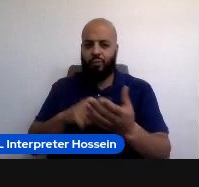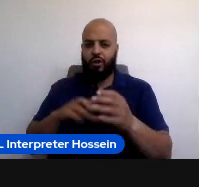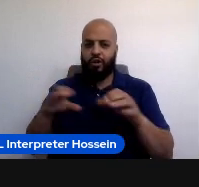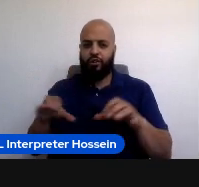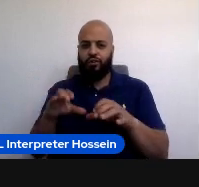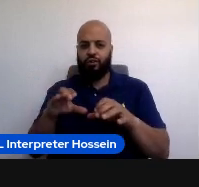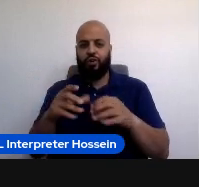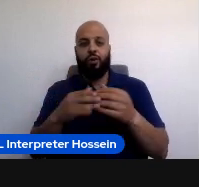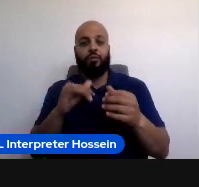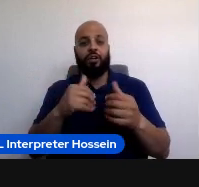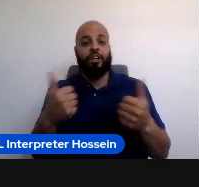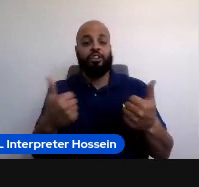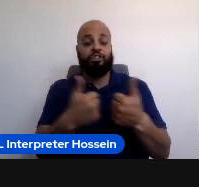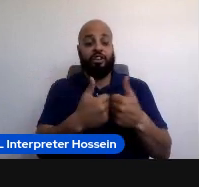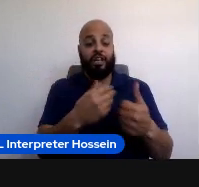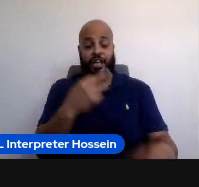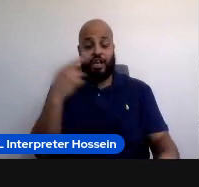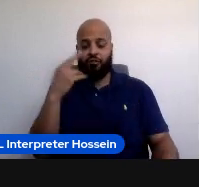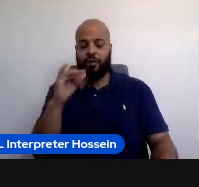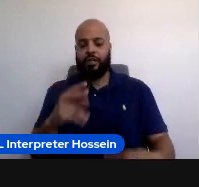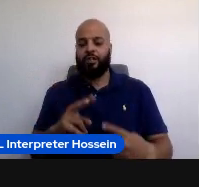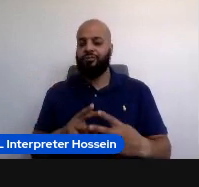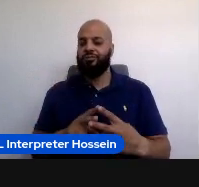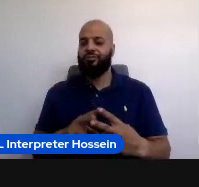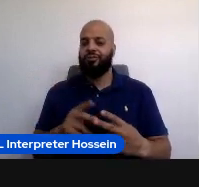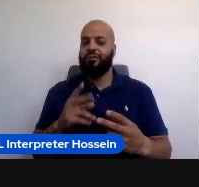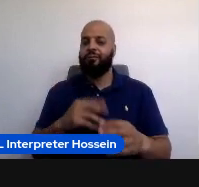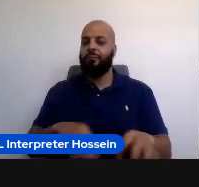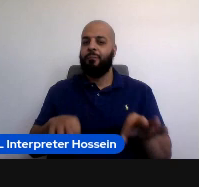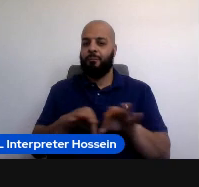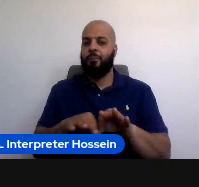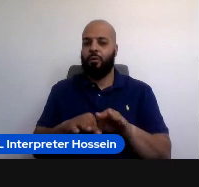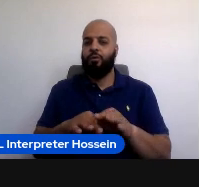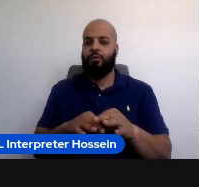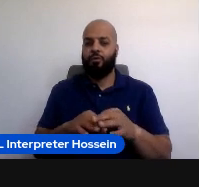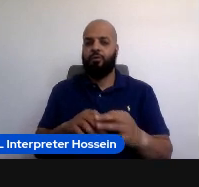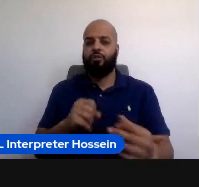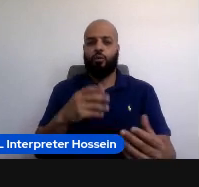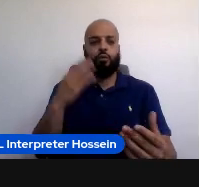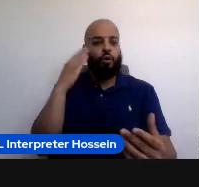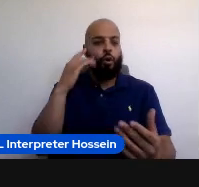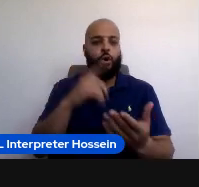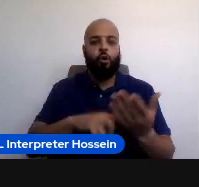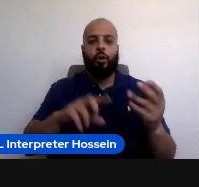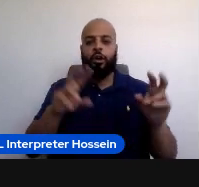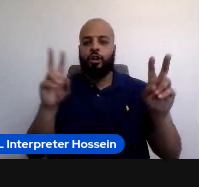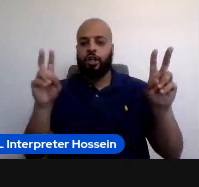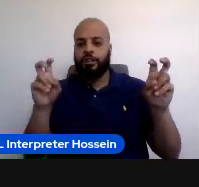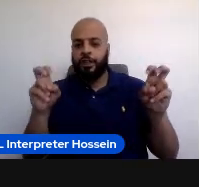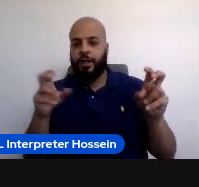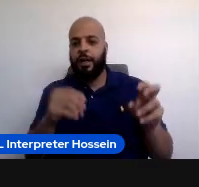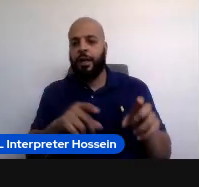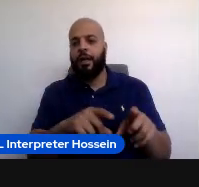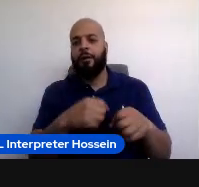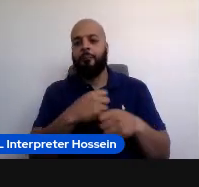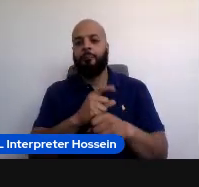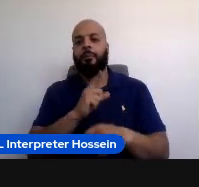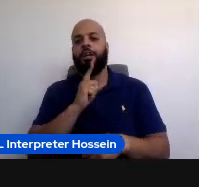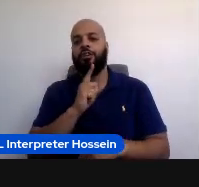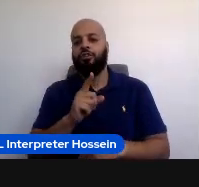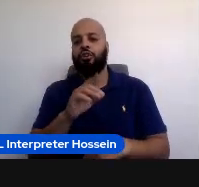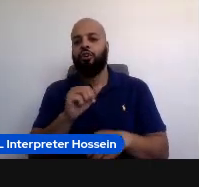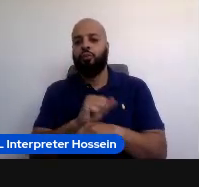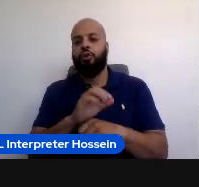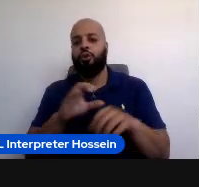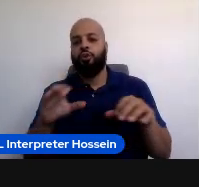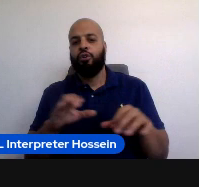cause are the 2 things that I think are really important to frame early on. So know what your objective is, and then make sure that the work that you're doing stays